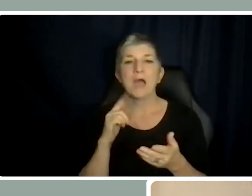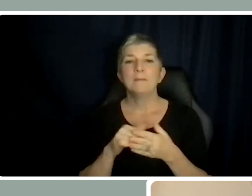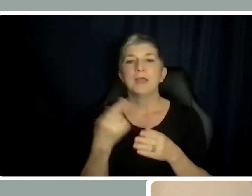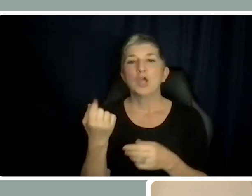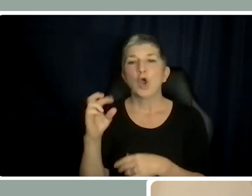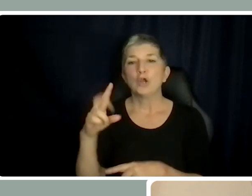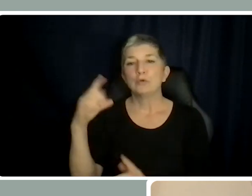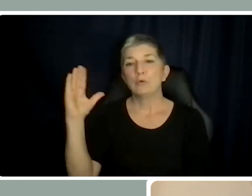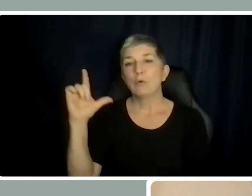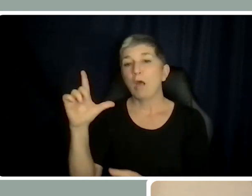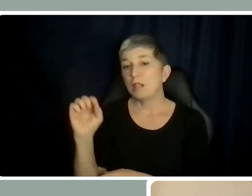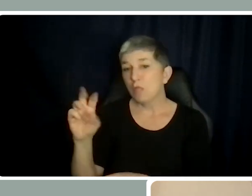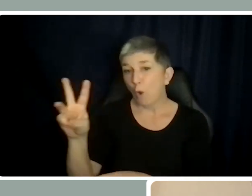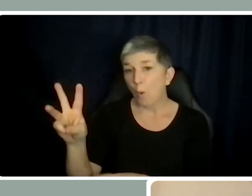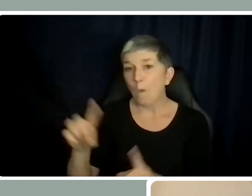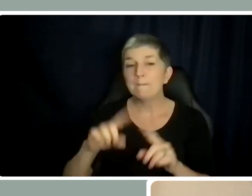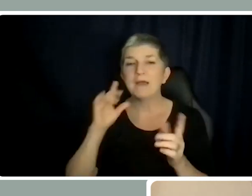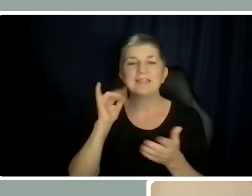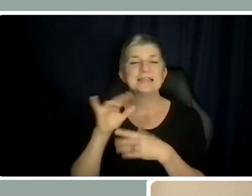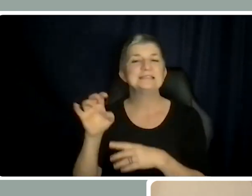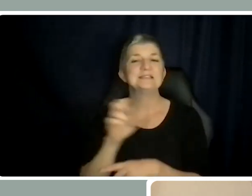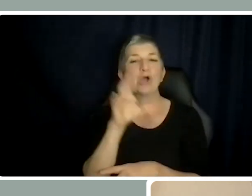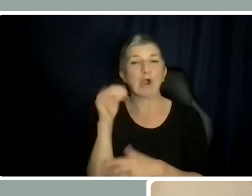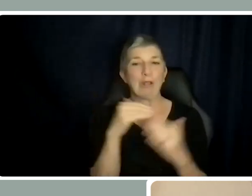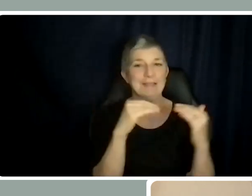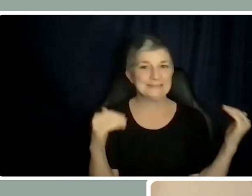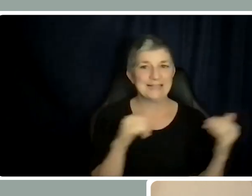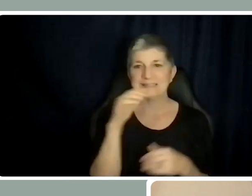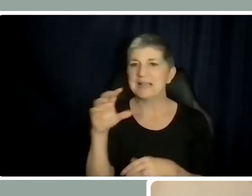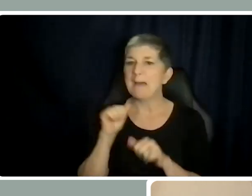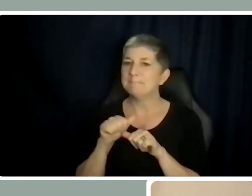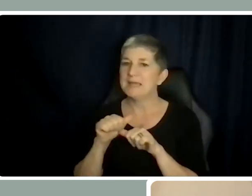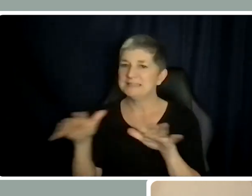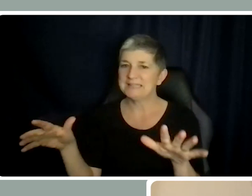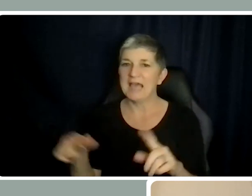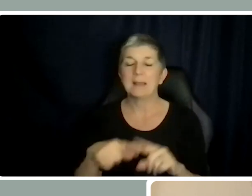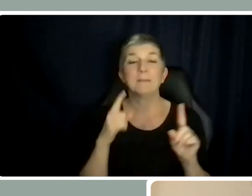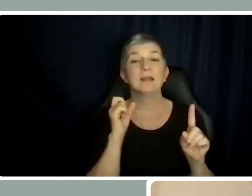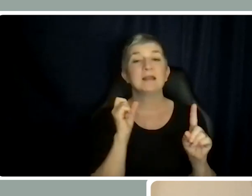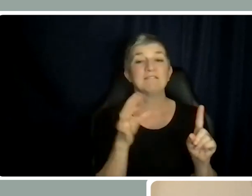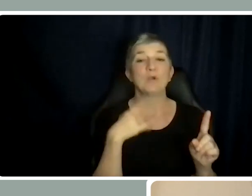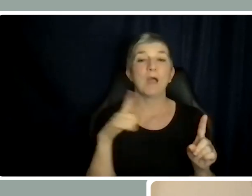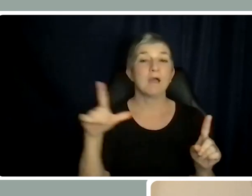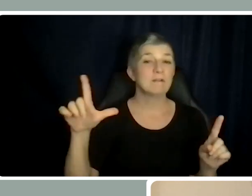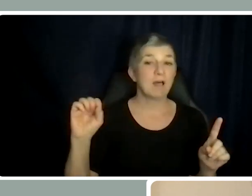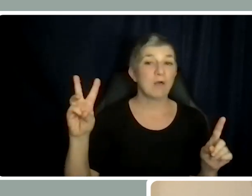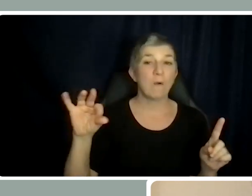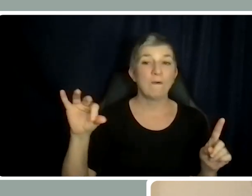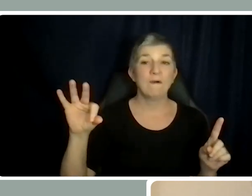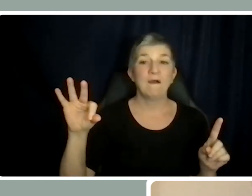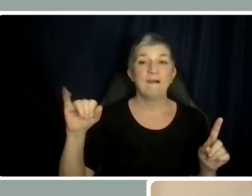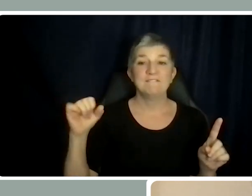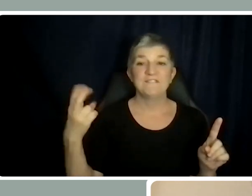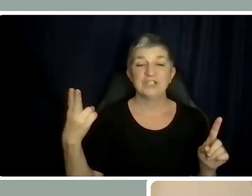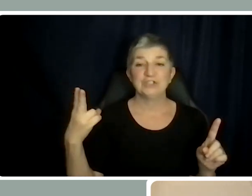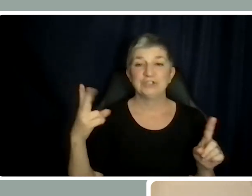HER2 low, but this is in early stage, not metastatic, the question. But if you have a low FISH test